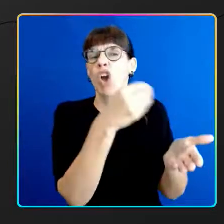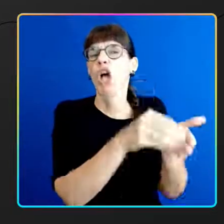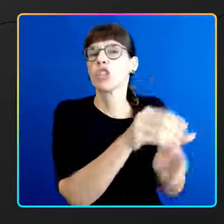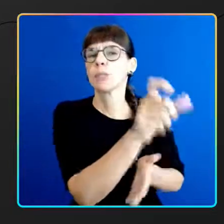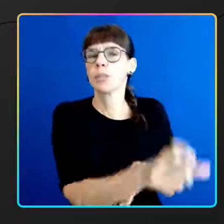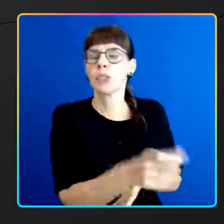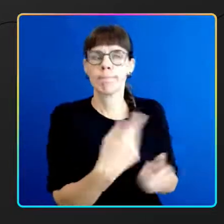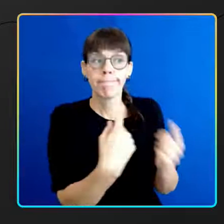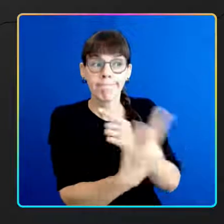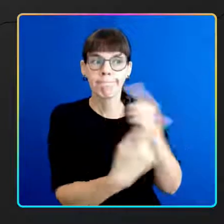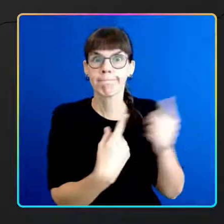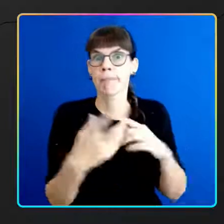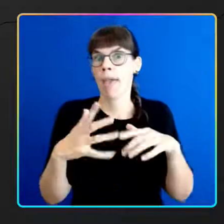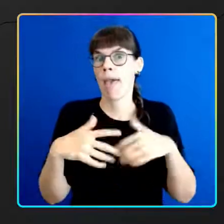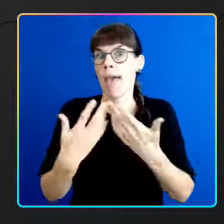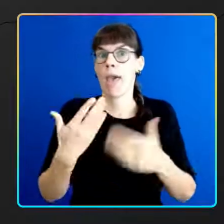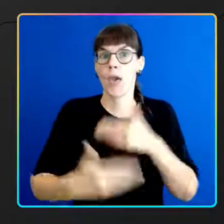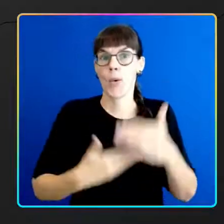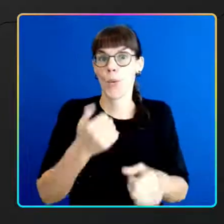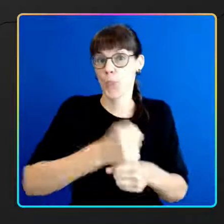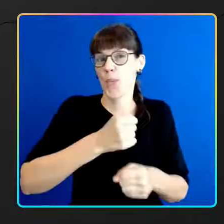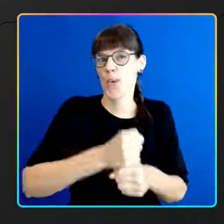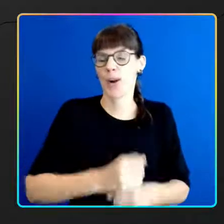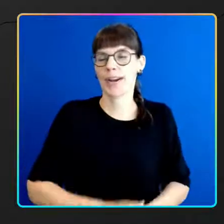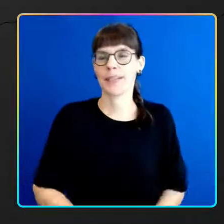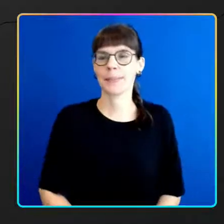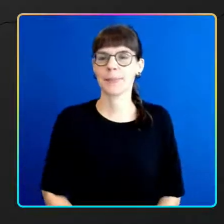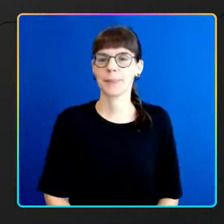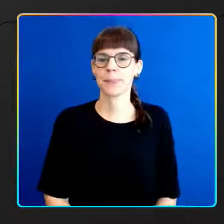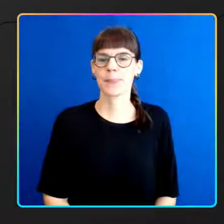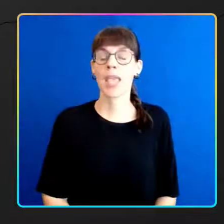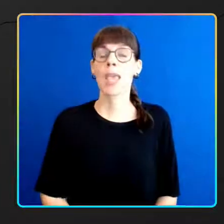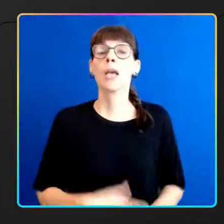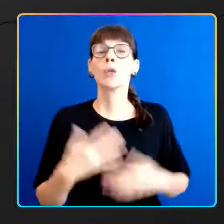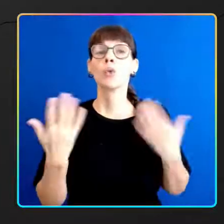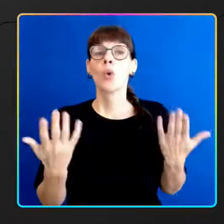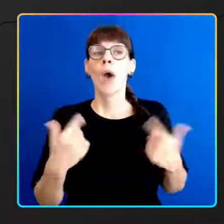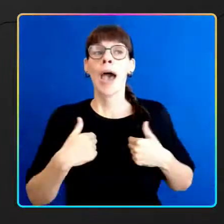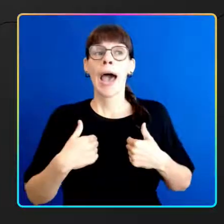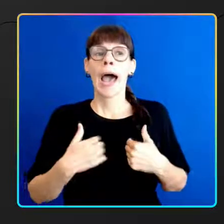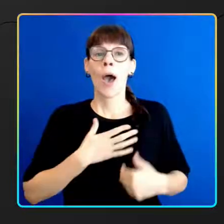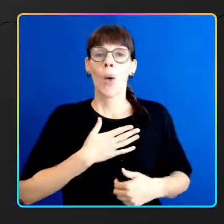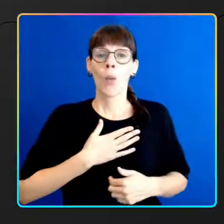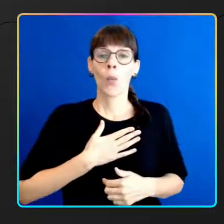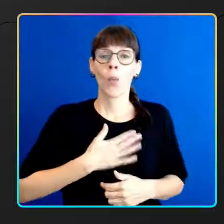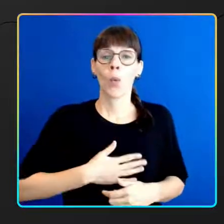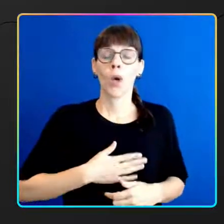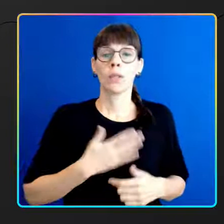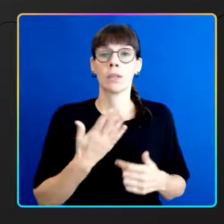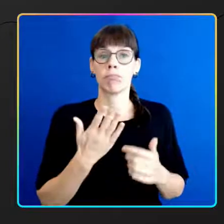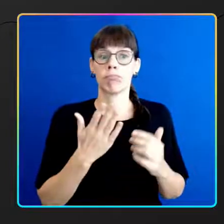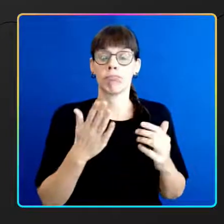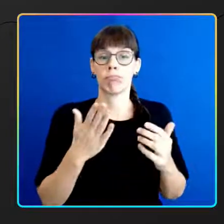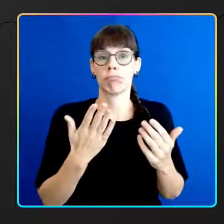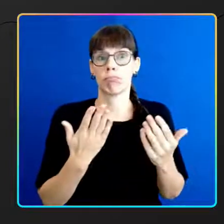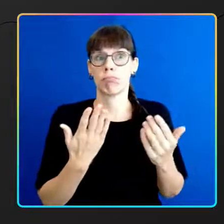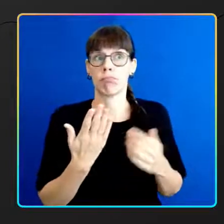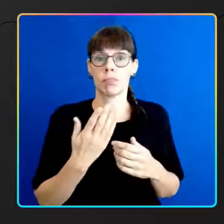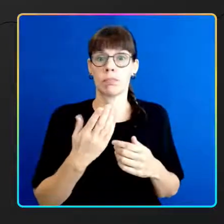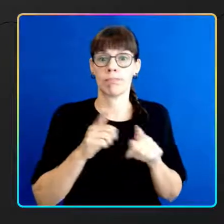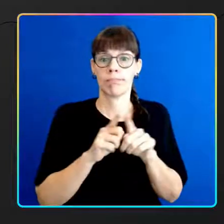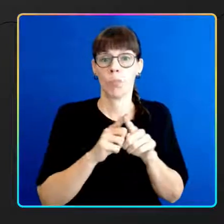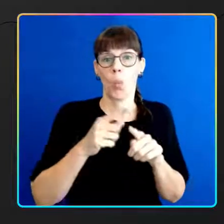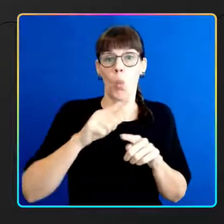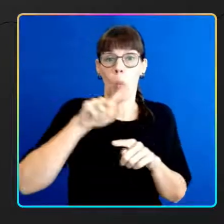works. And then I always try to keep 1 or 2 hours between my work. And these days mostly work